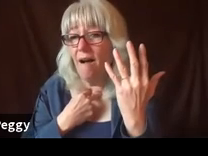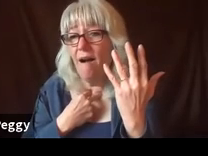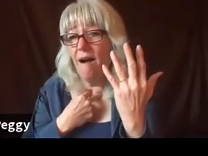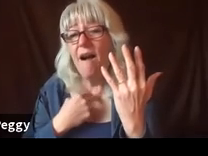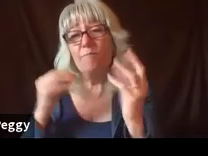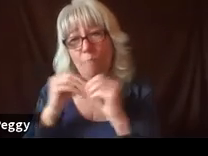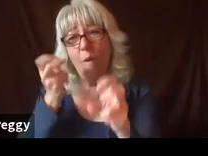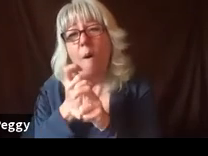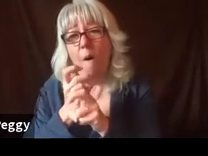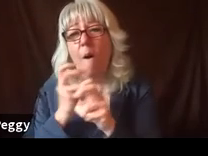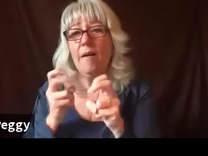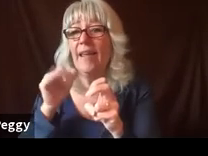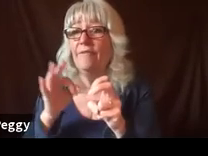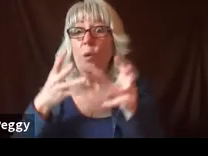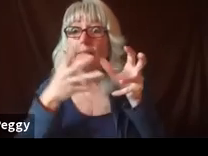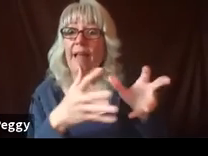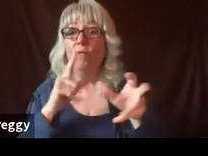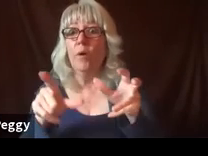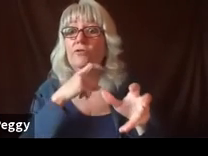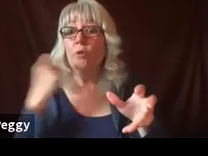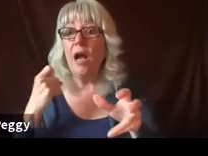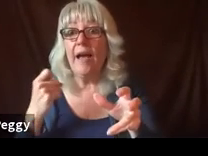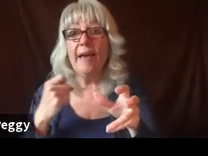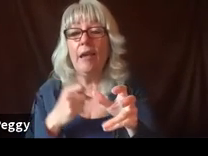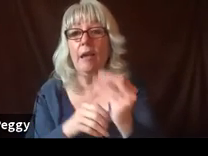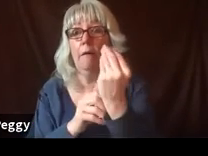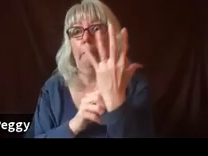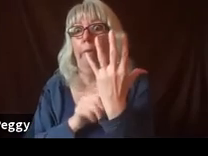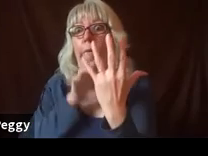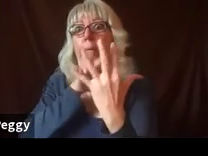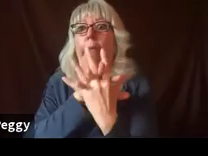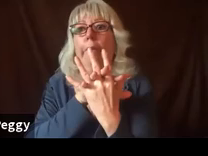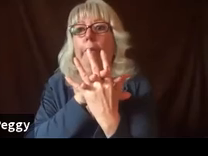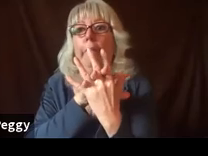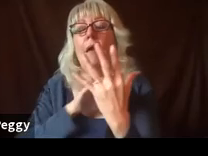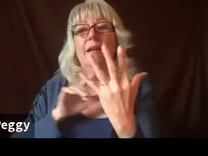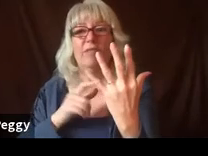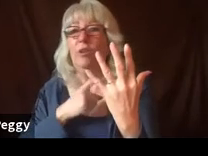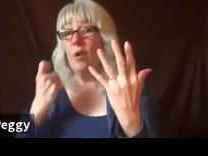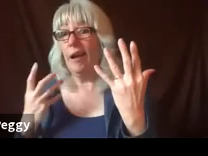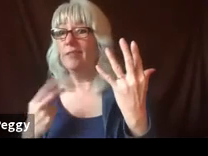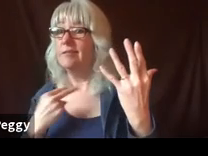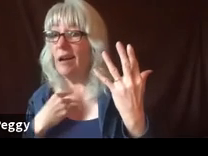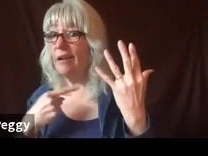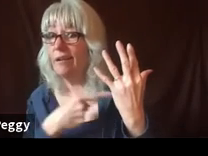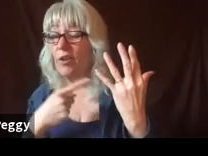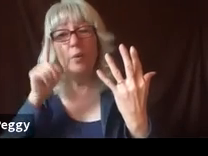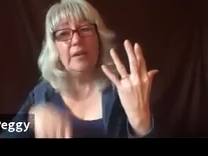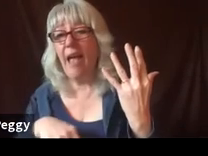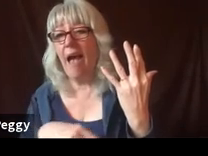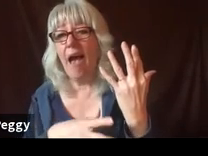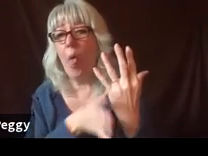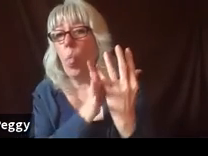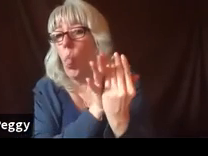the bristles will dry like this and the brush will always be like a fan. Okay. And when you